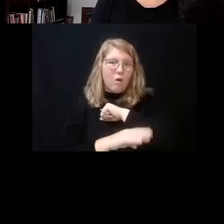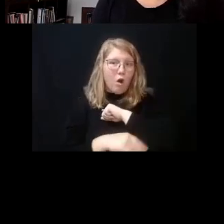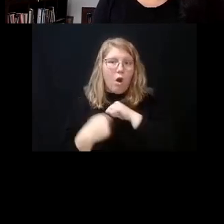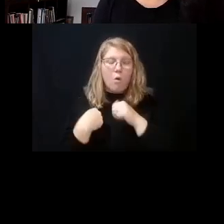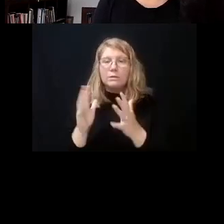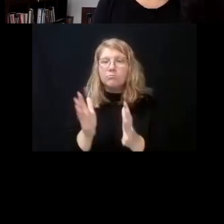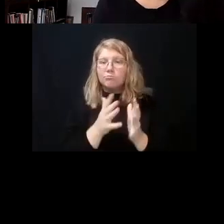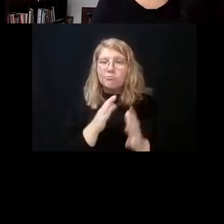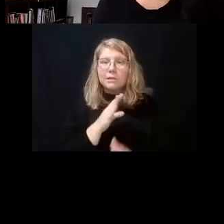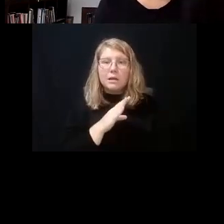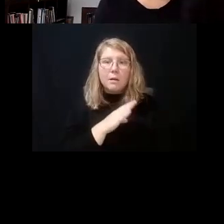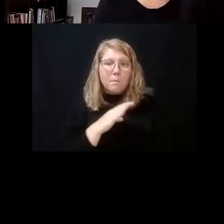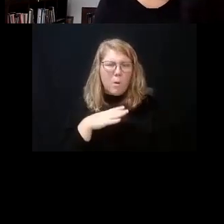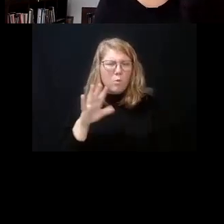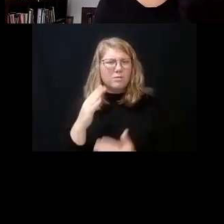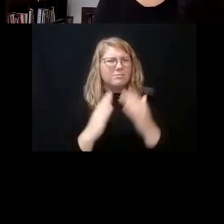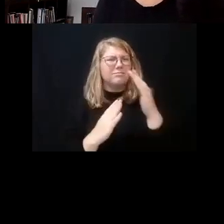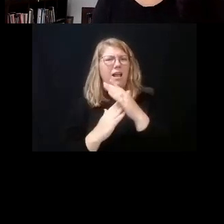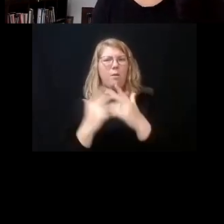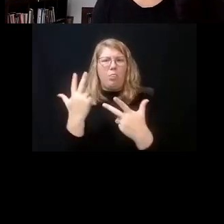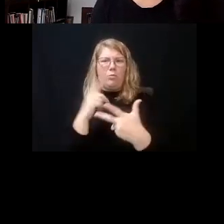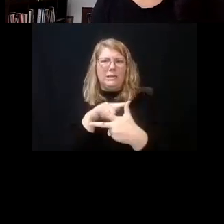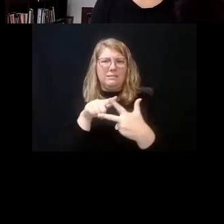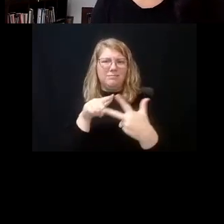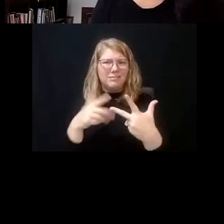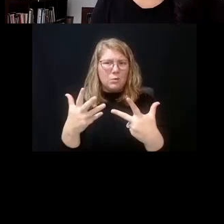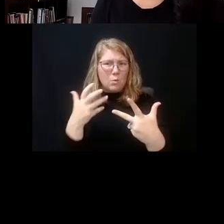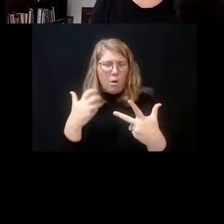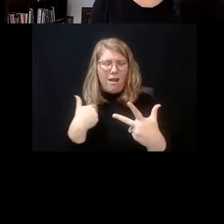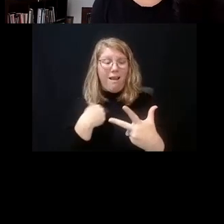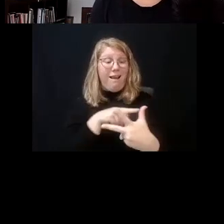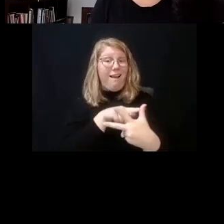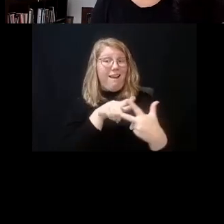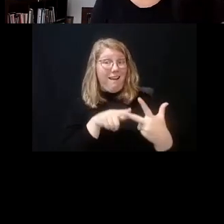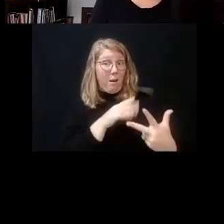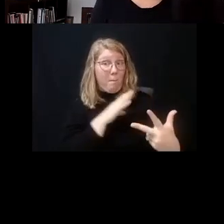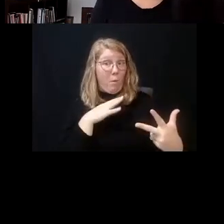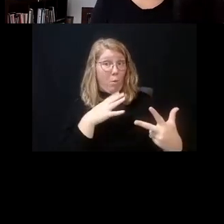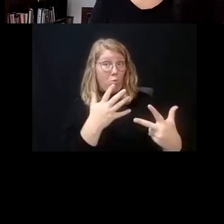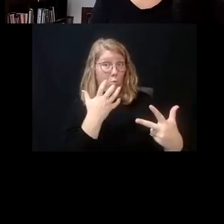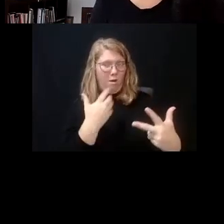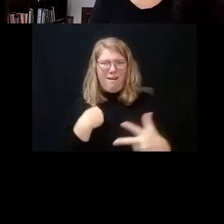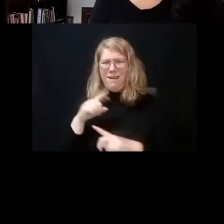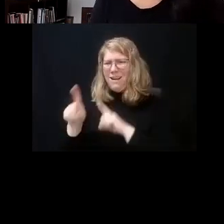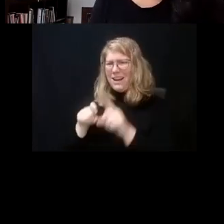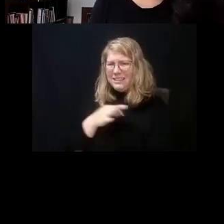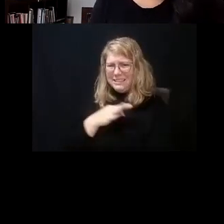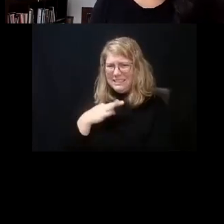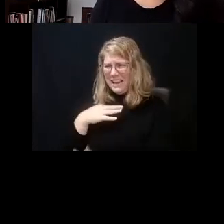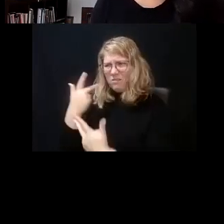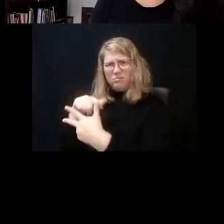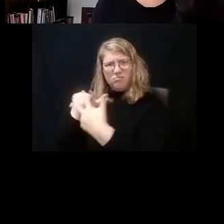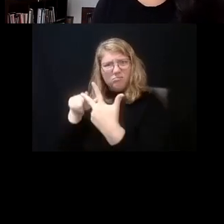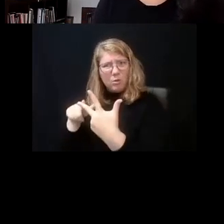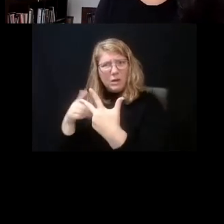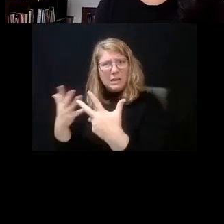around, what are your top 3 things that you want? And I would talk with my staff about what are the top 3 things that you want. And most times